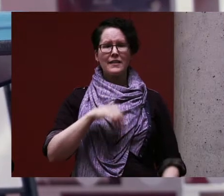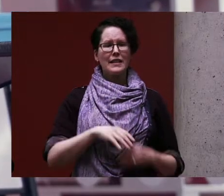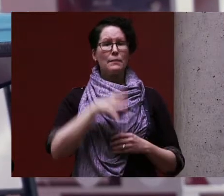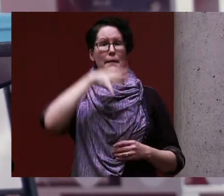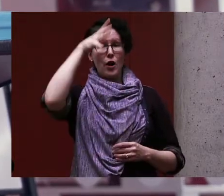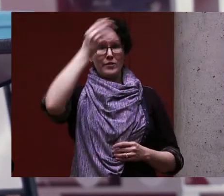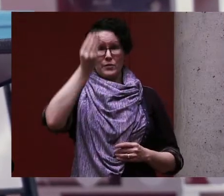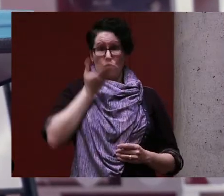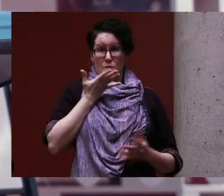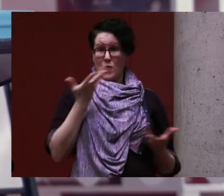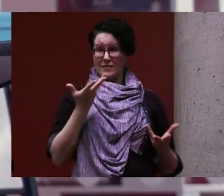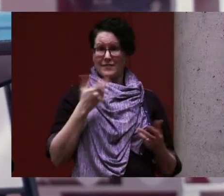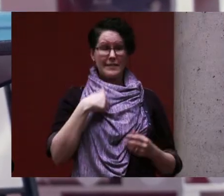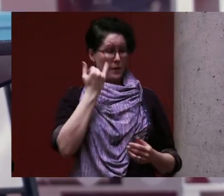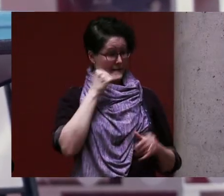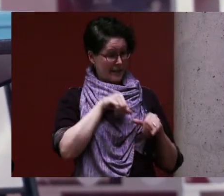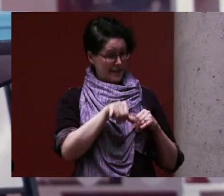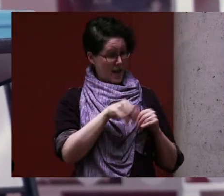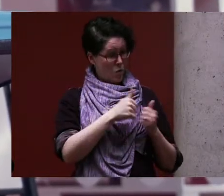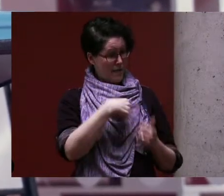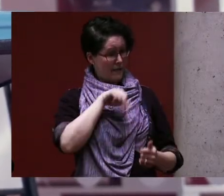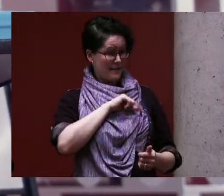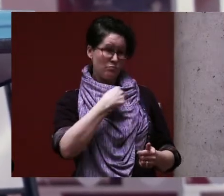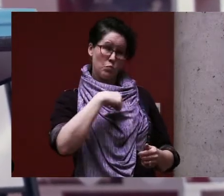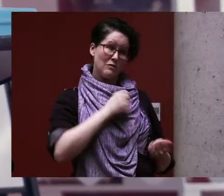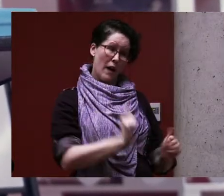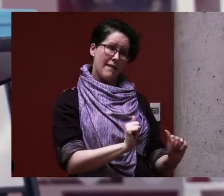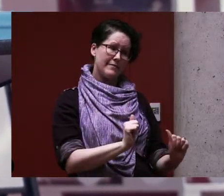with us, we will do everything to make that happen.